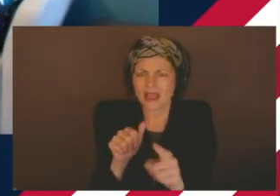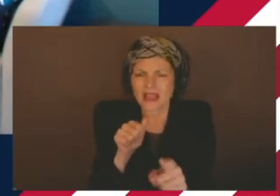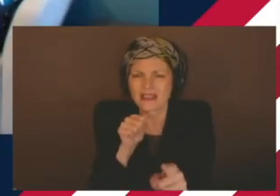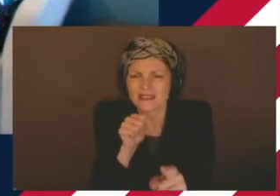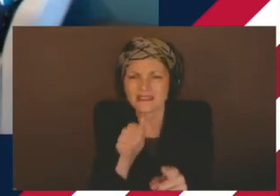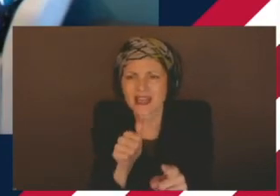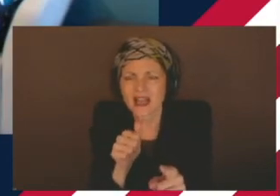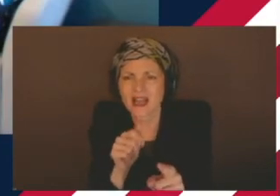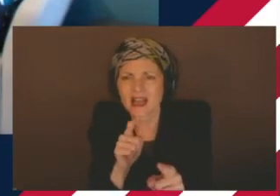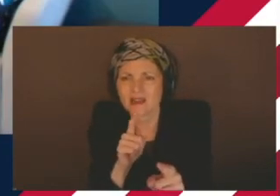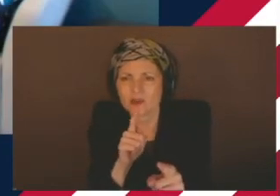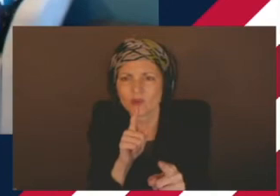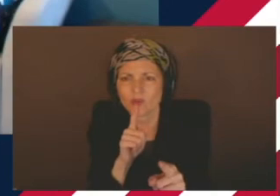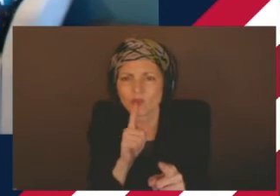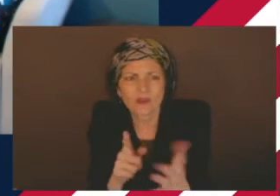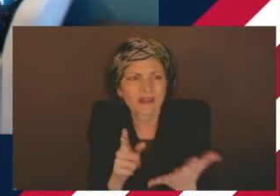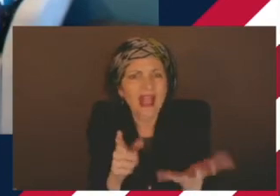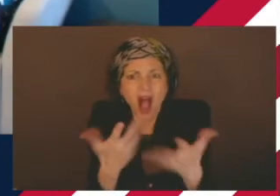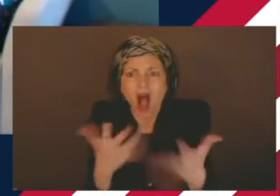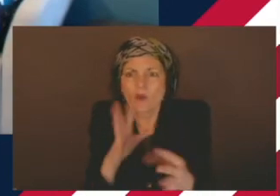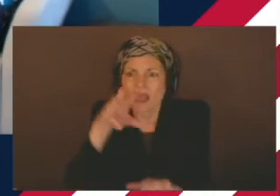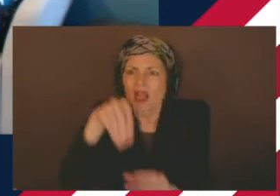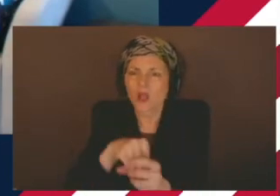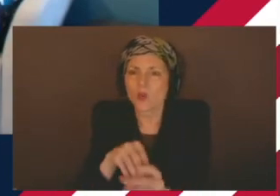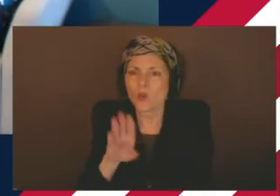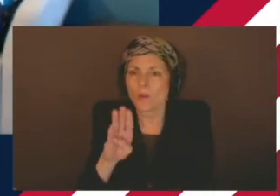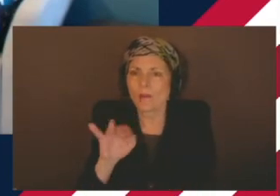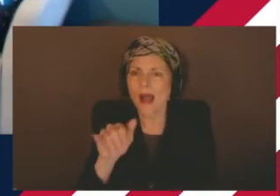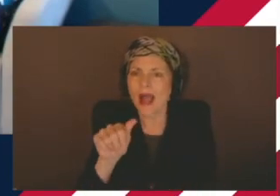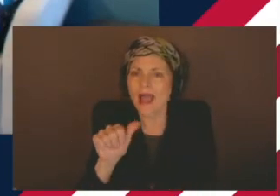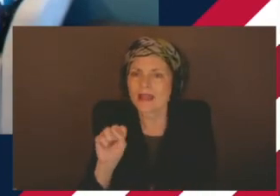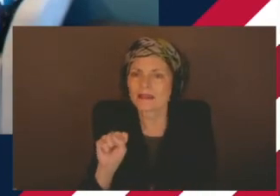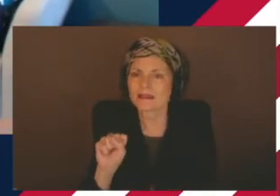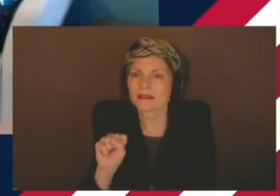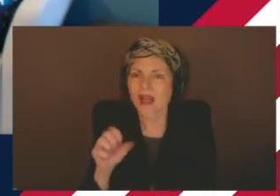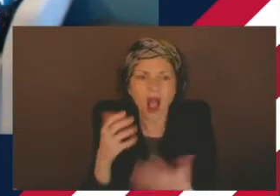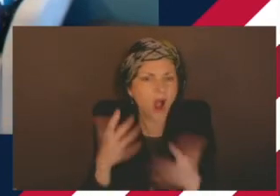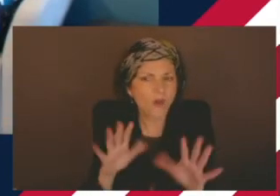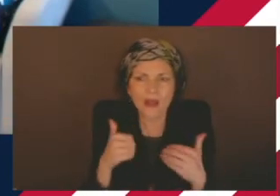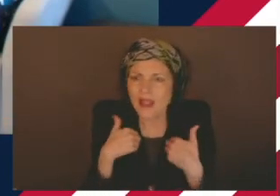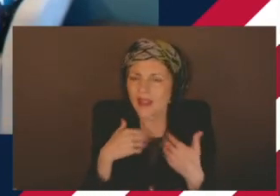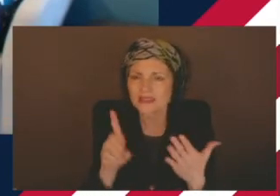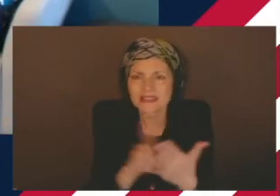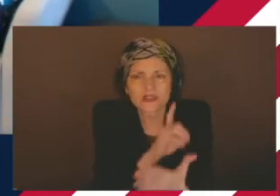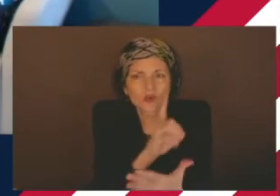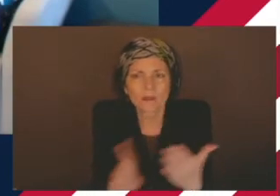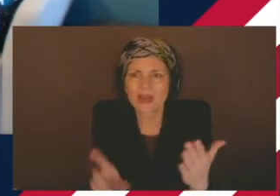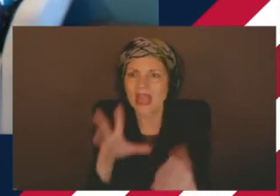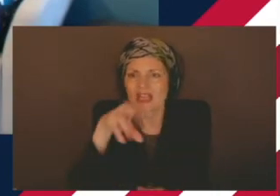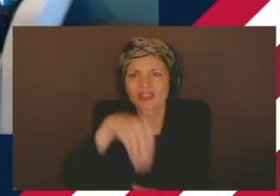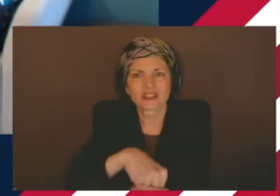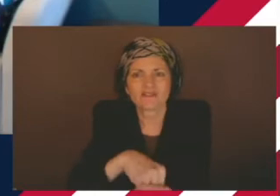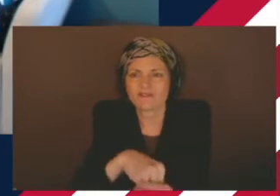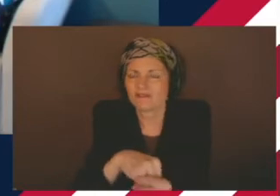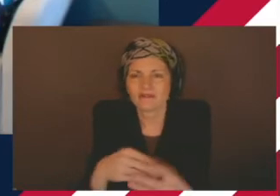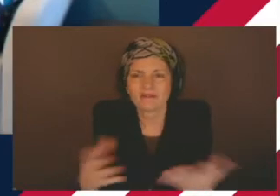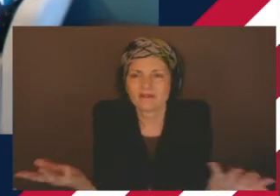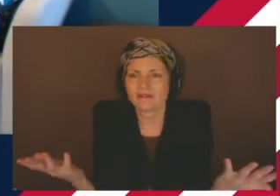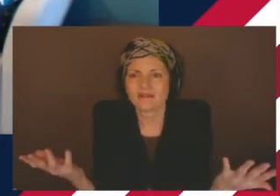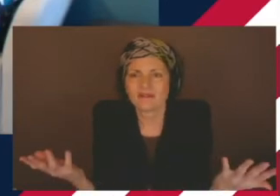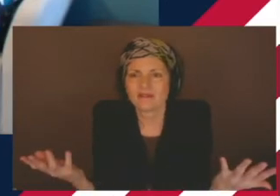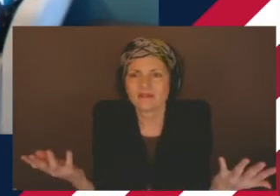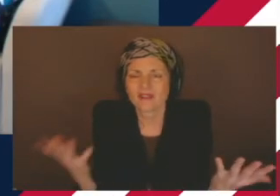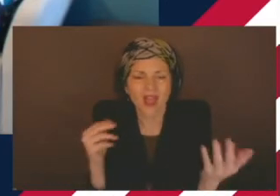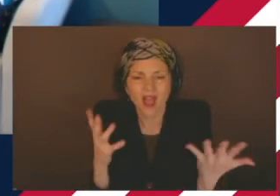It has bias and discriminatory impacts seeped into, sort of soaked into